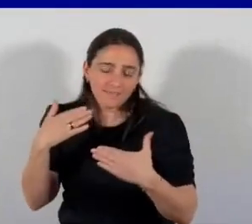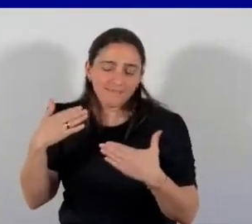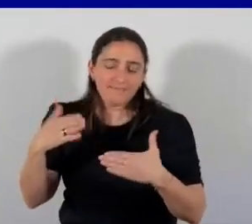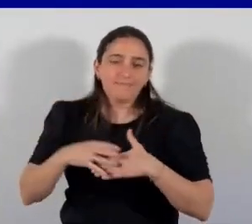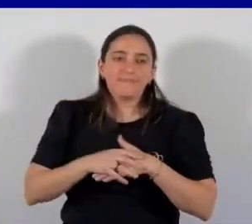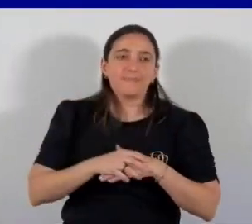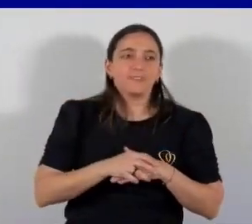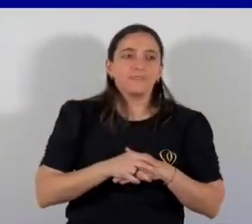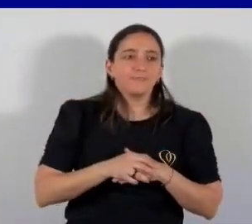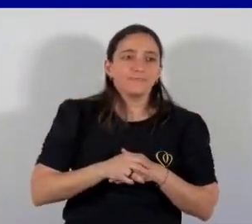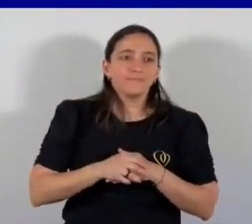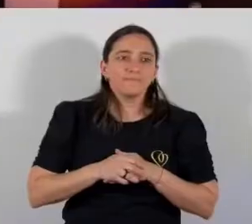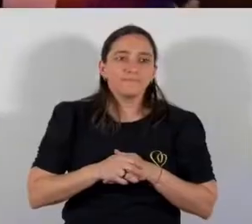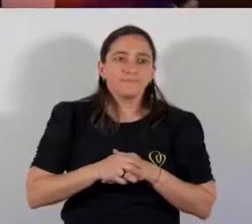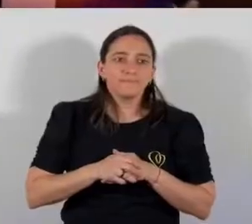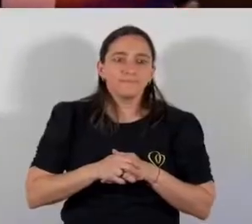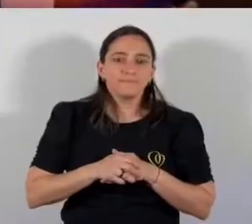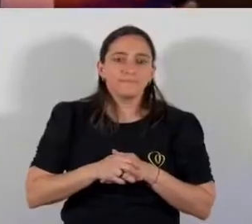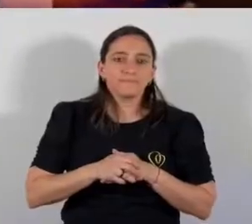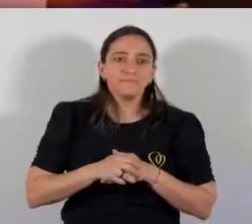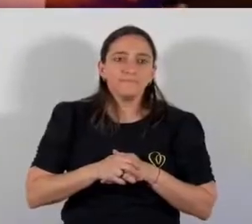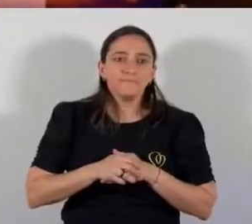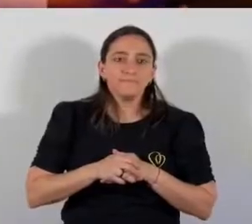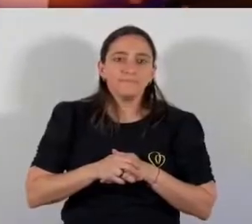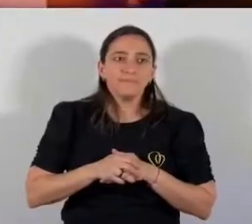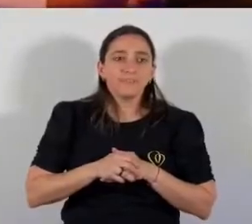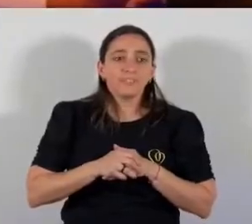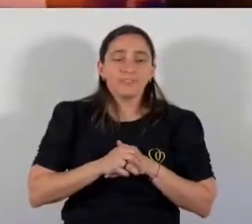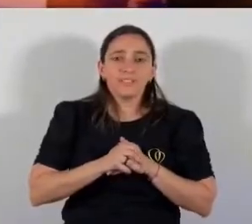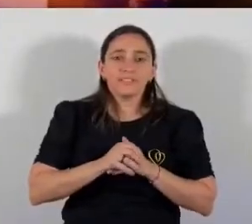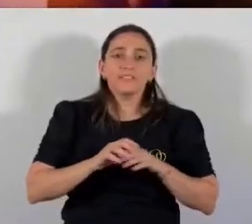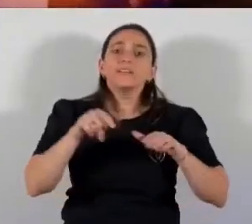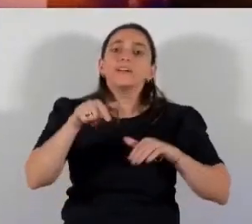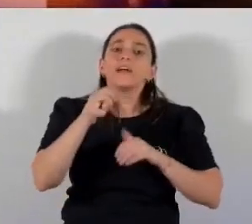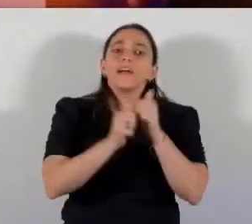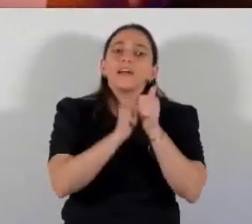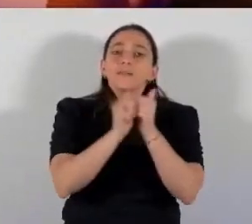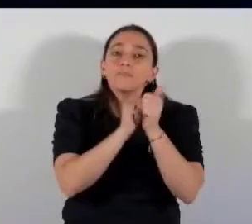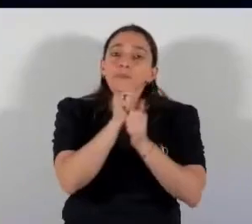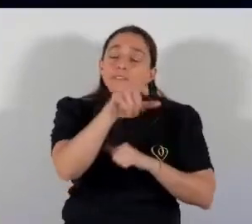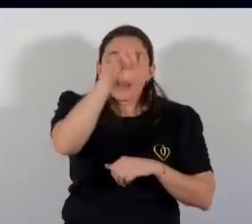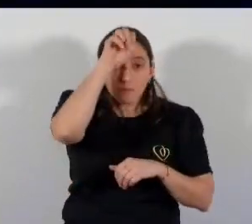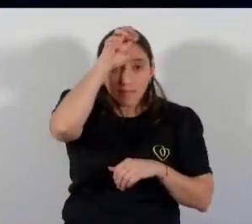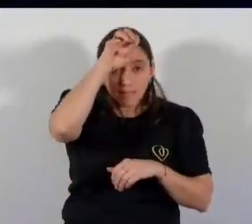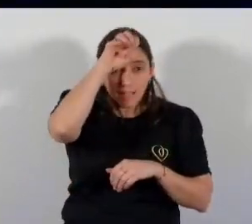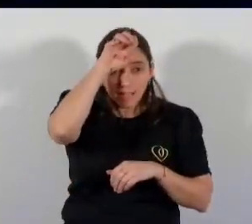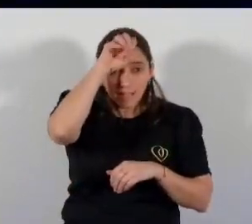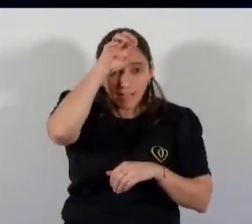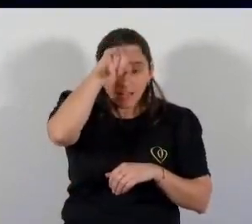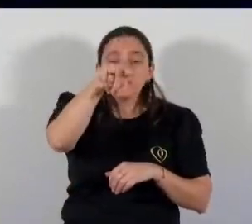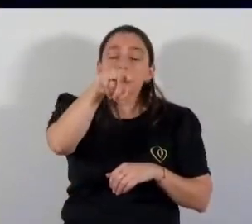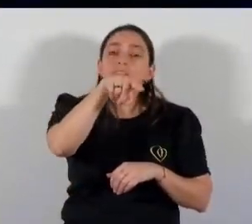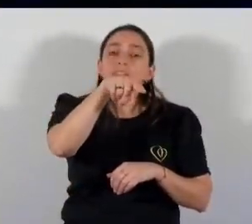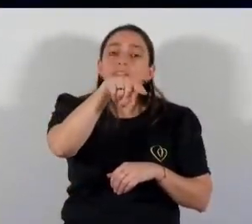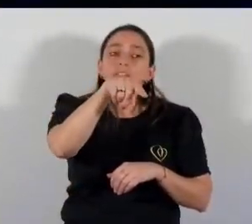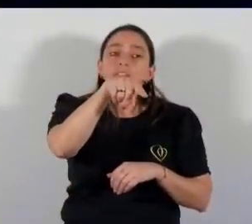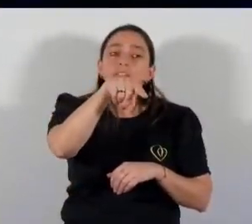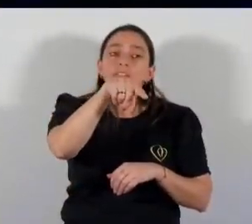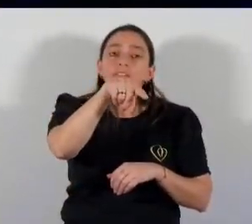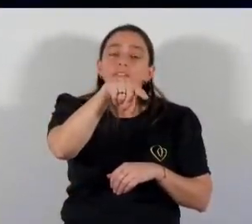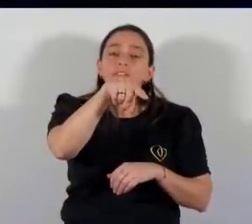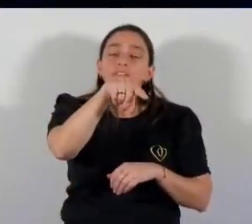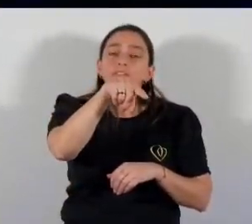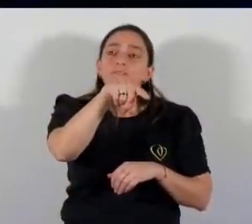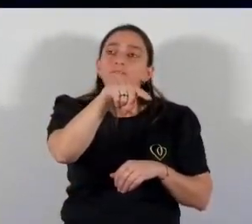and, well, Manekasitadisima, Crack and Germa Francos, He confirmed to me that today a mining company